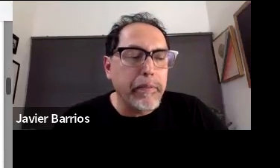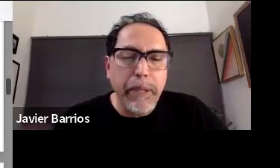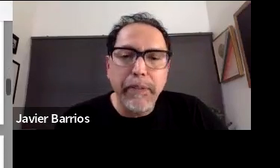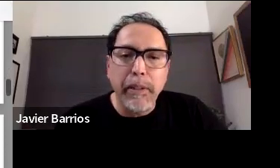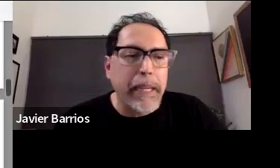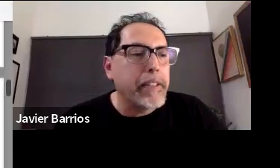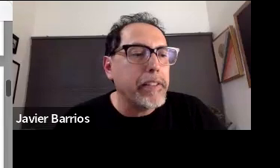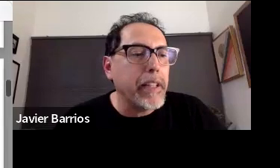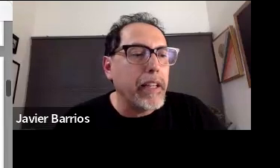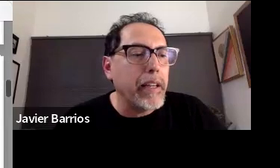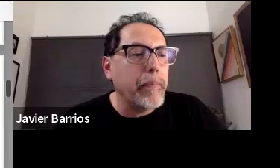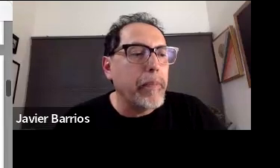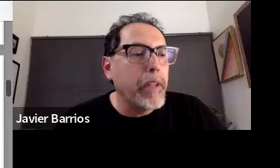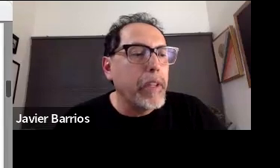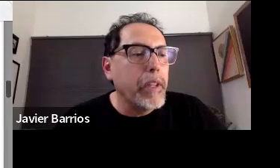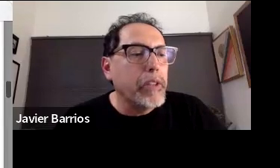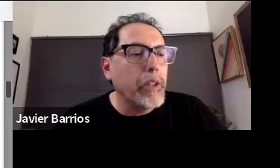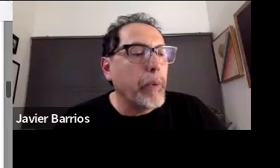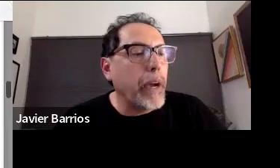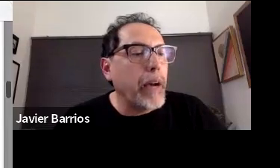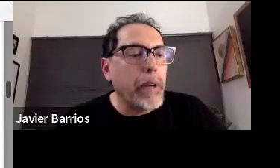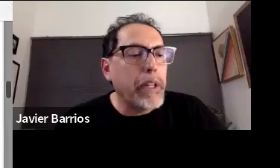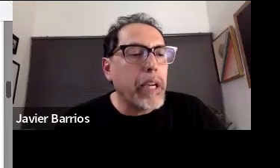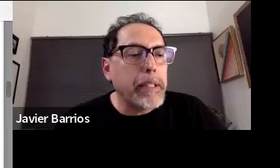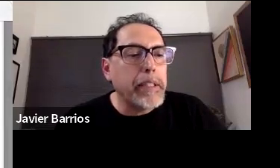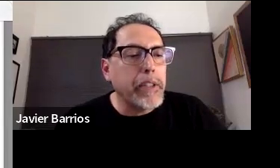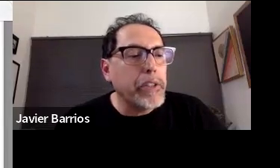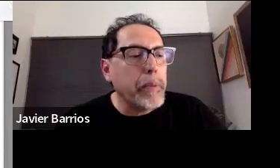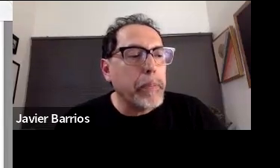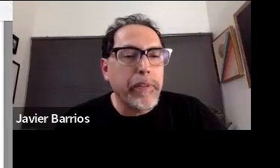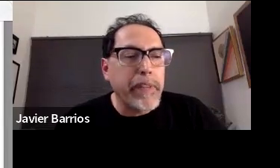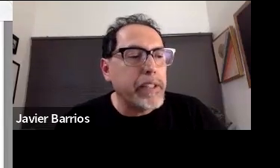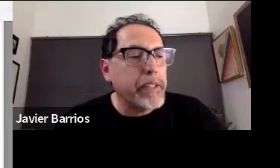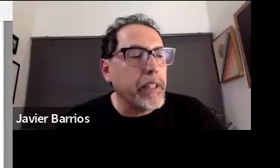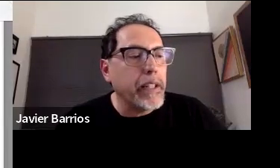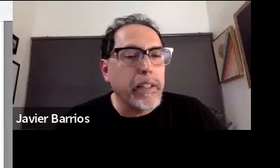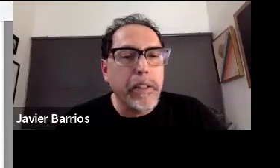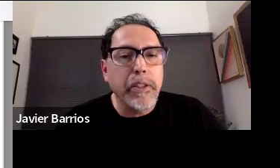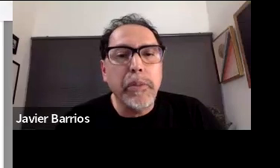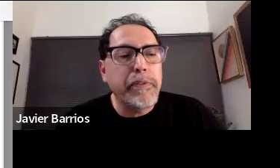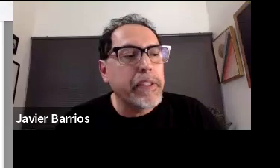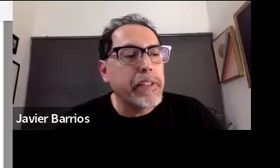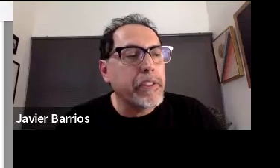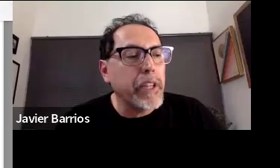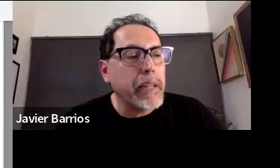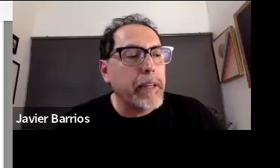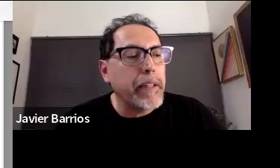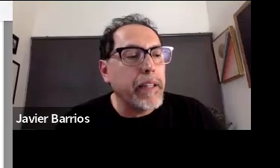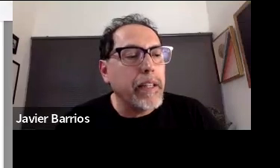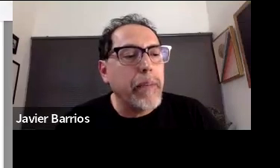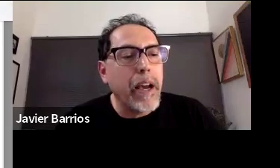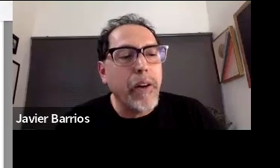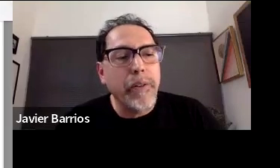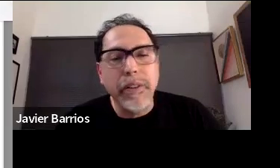are pivotal pages. So I want to talk about this. You start with the professor, the 2 professors talking